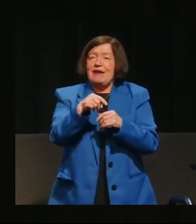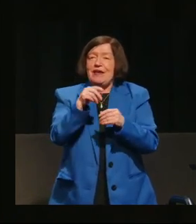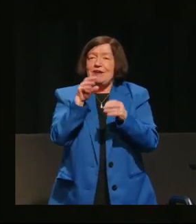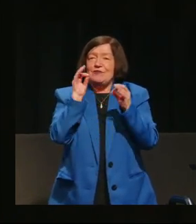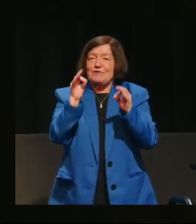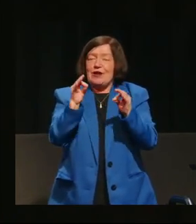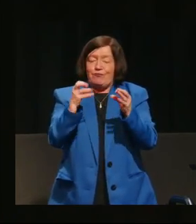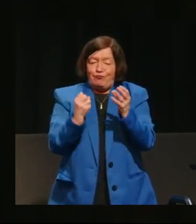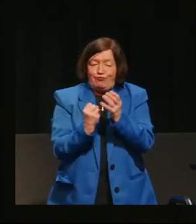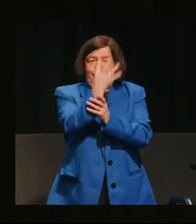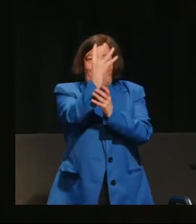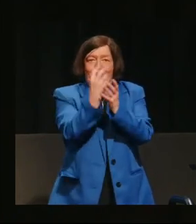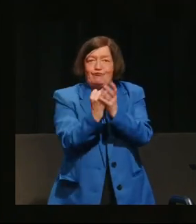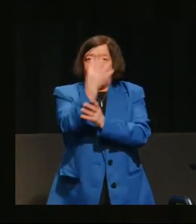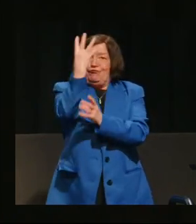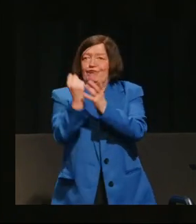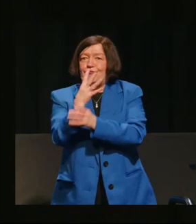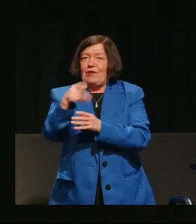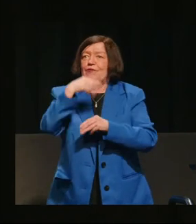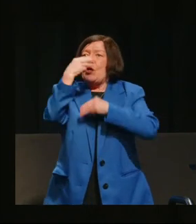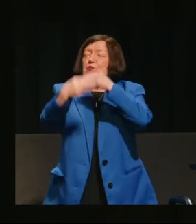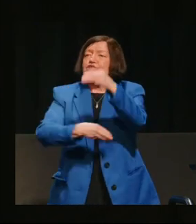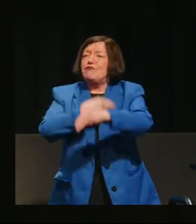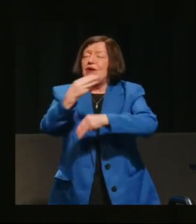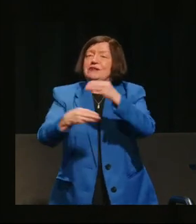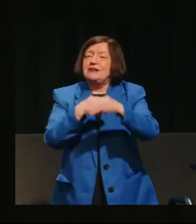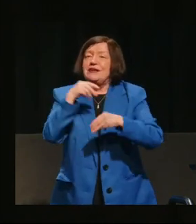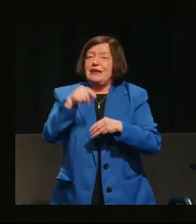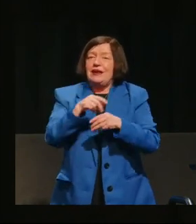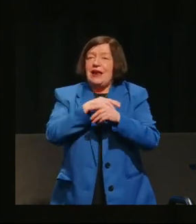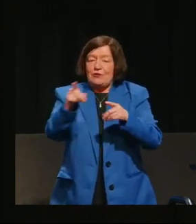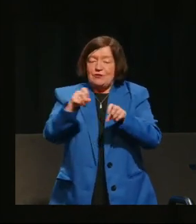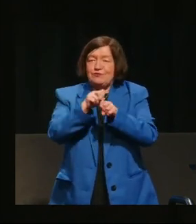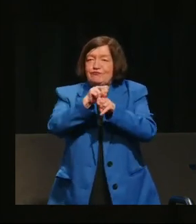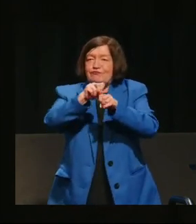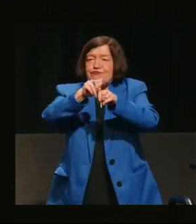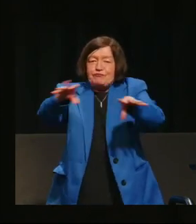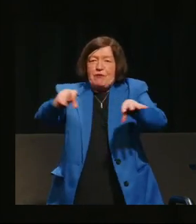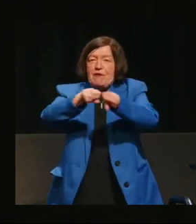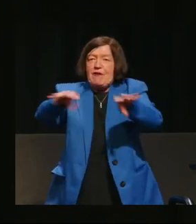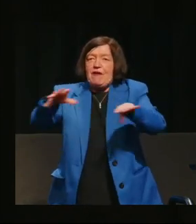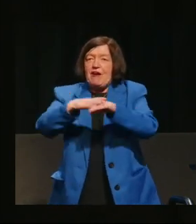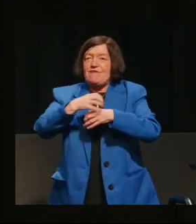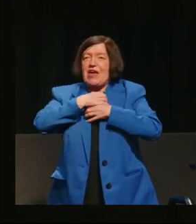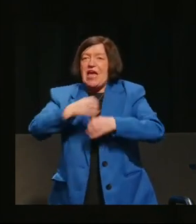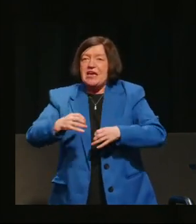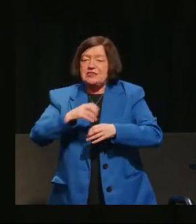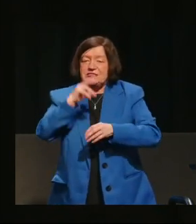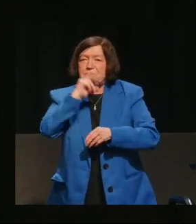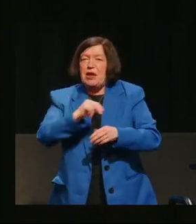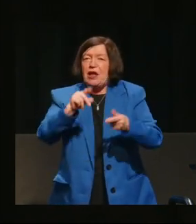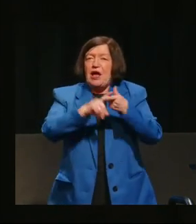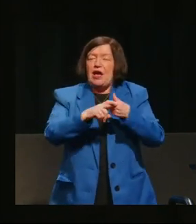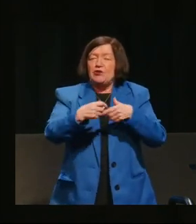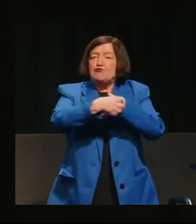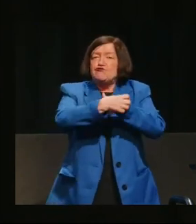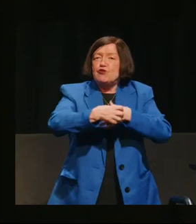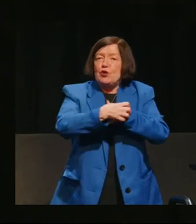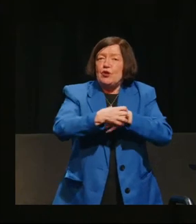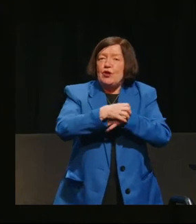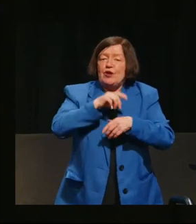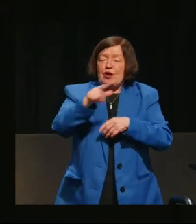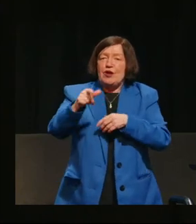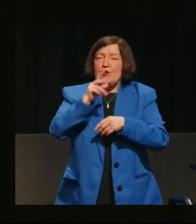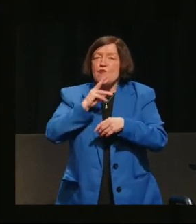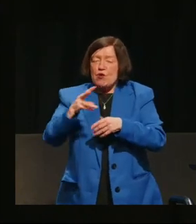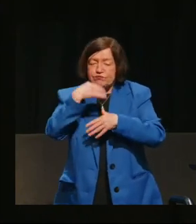perfect accelerant for this process, allowing the fermentation and dissemination of hate speech and cruelty, where extremist rhetoric